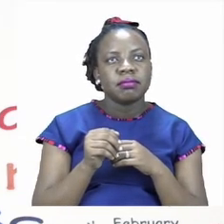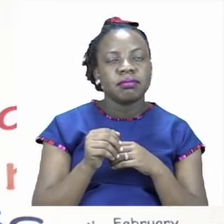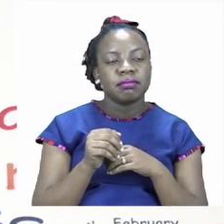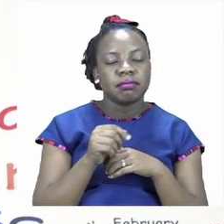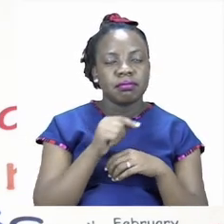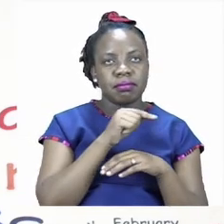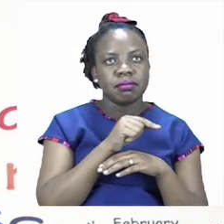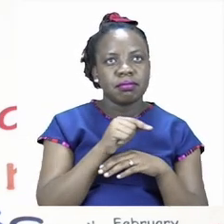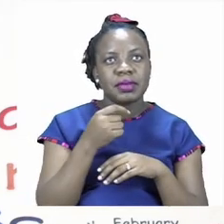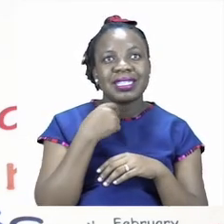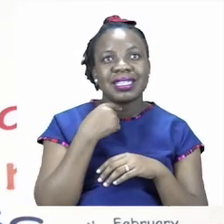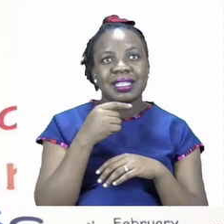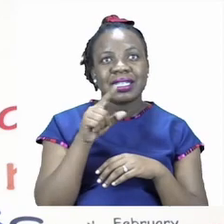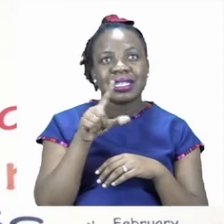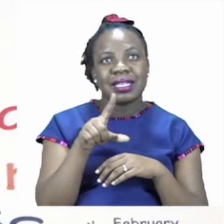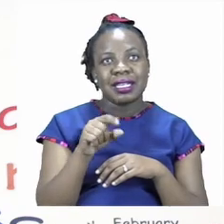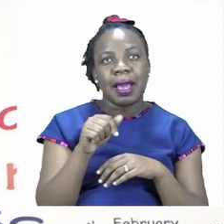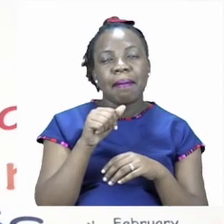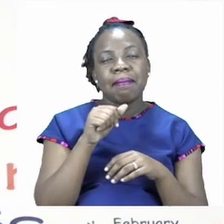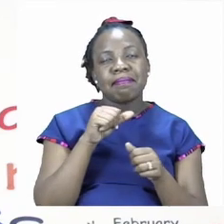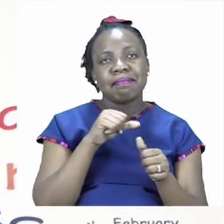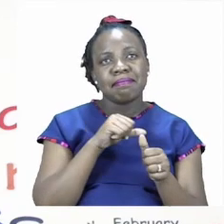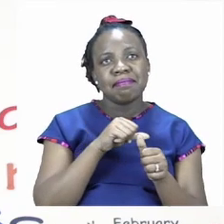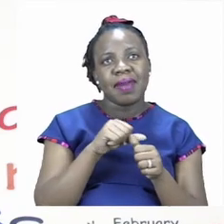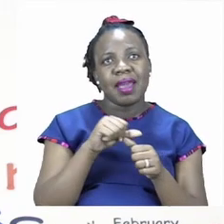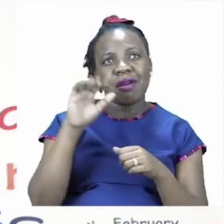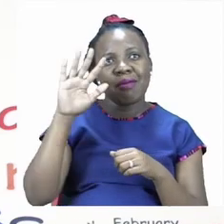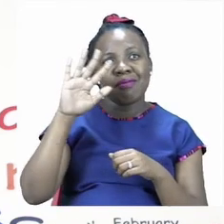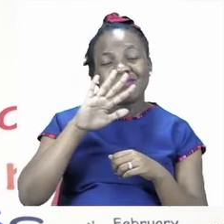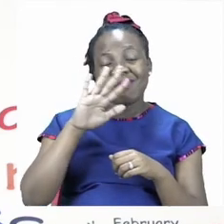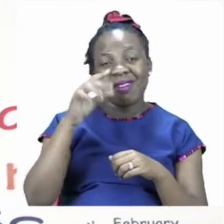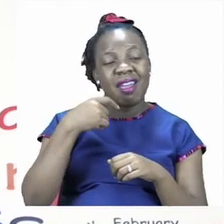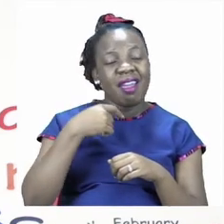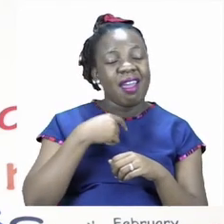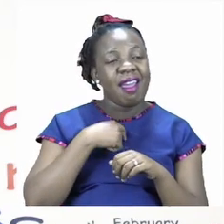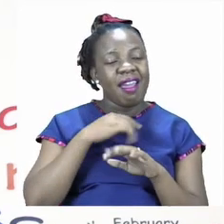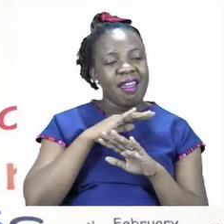the best movie I've ever seen.